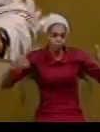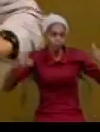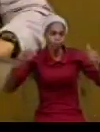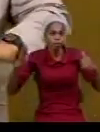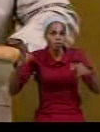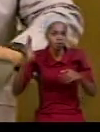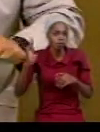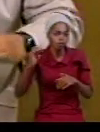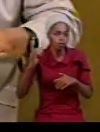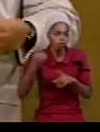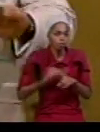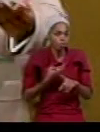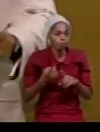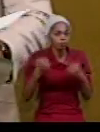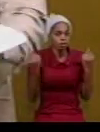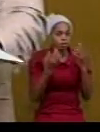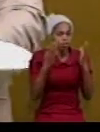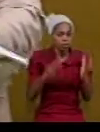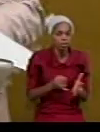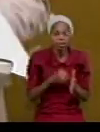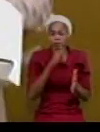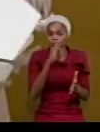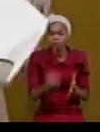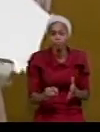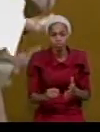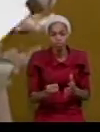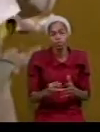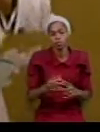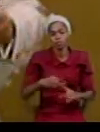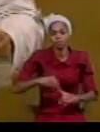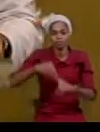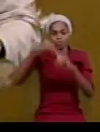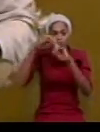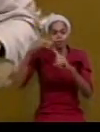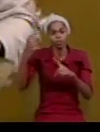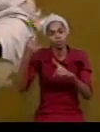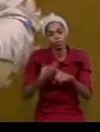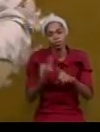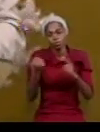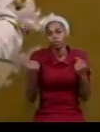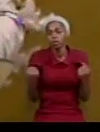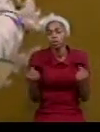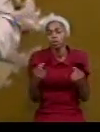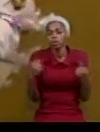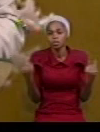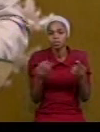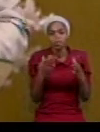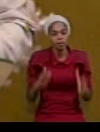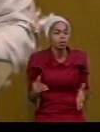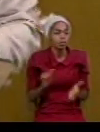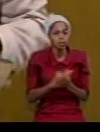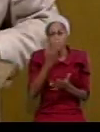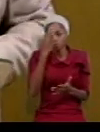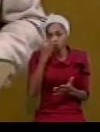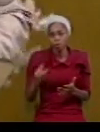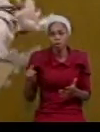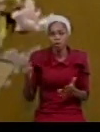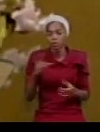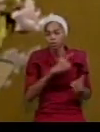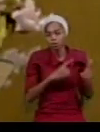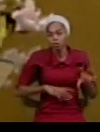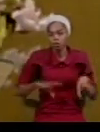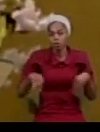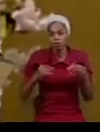is unique, and it is peculiar. And this was why the Lord gave these instructions. Question number one, what can a